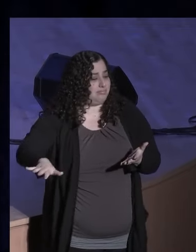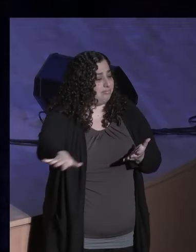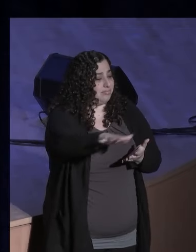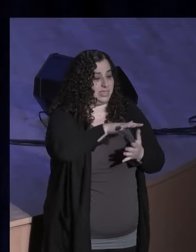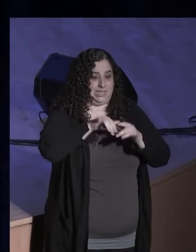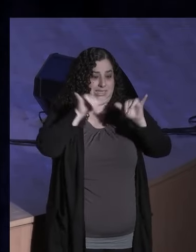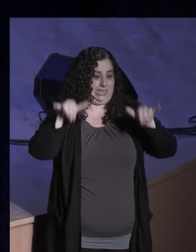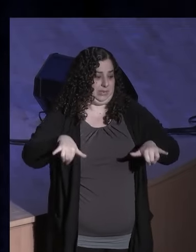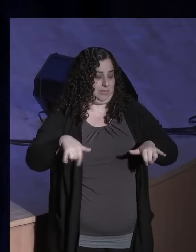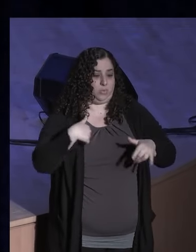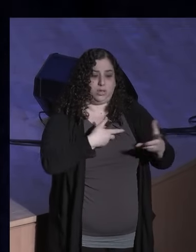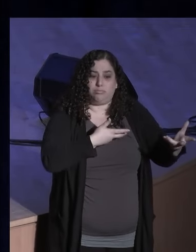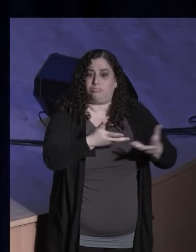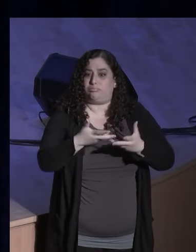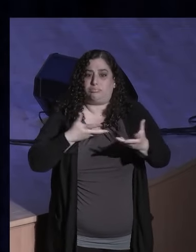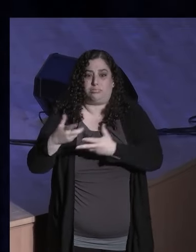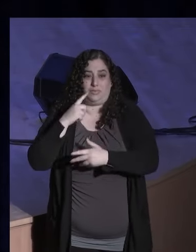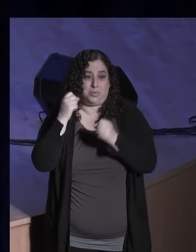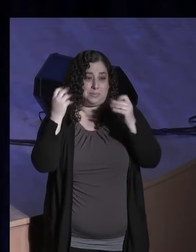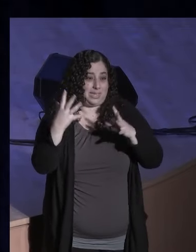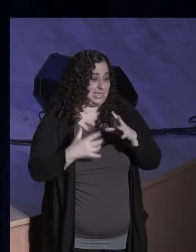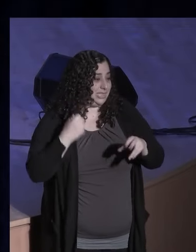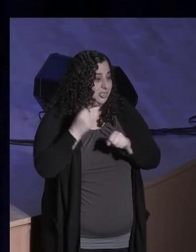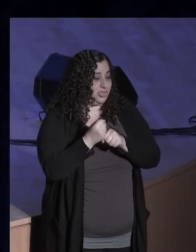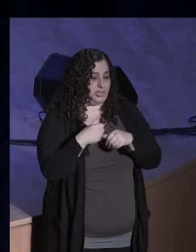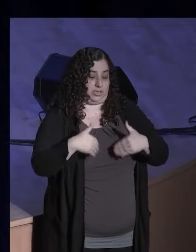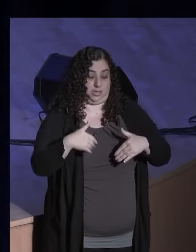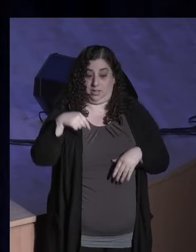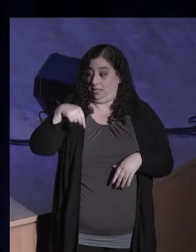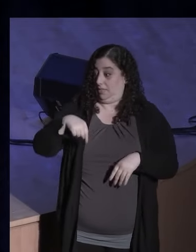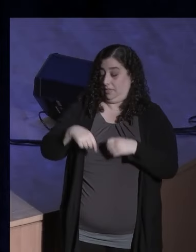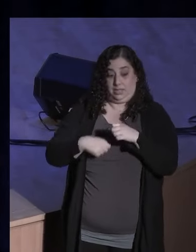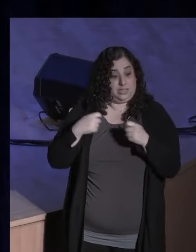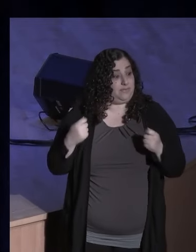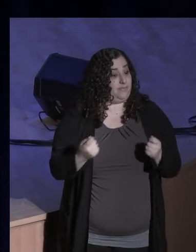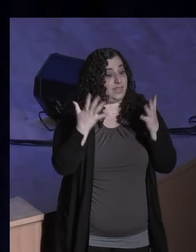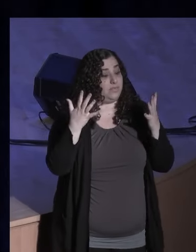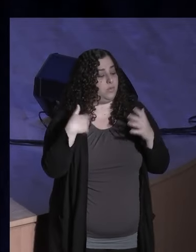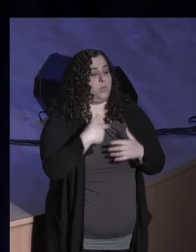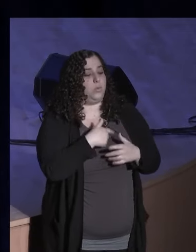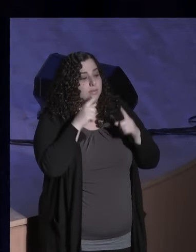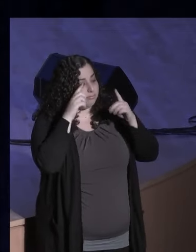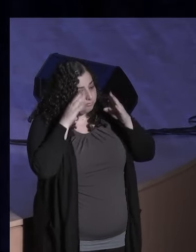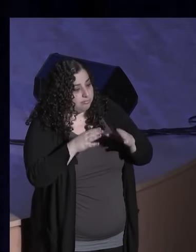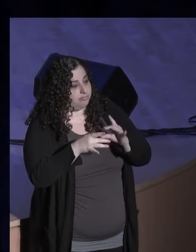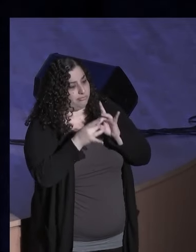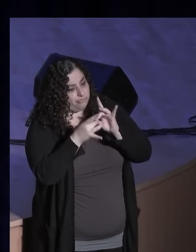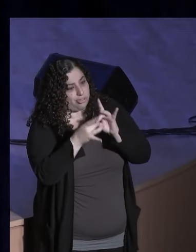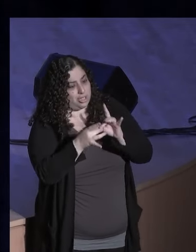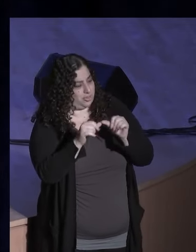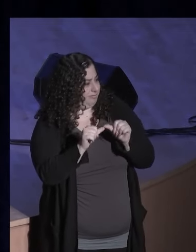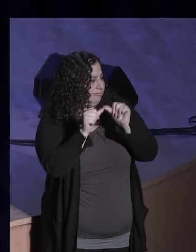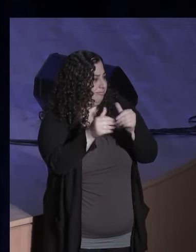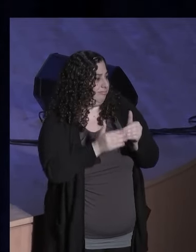Mall. Now this year, the festival that we produce with NPS helps to serve as a